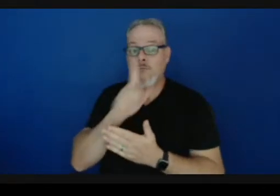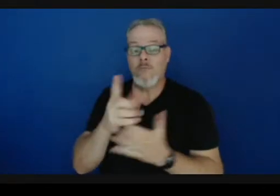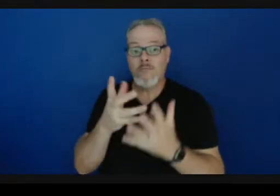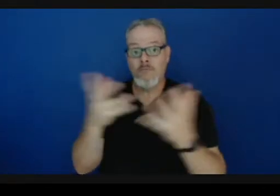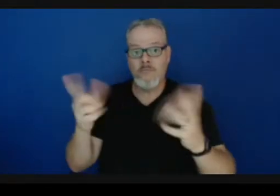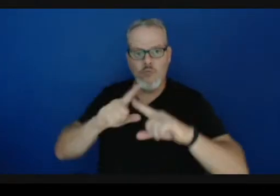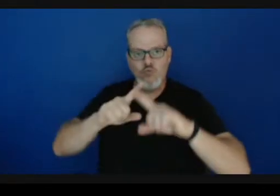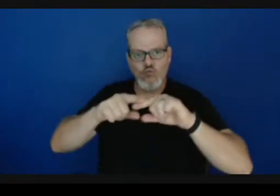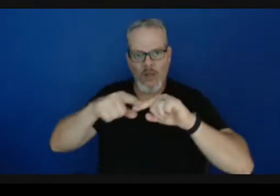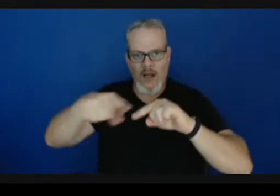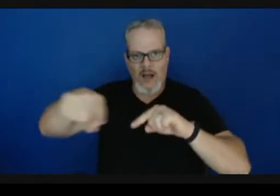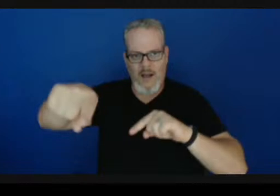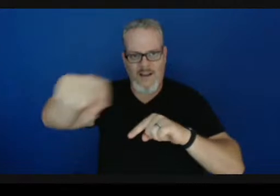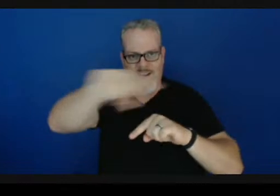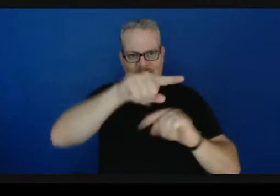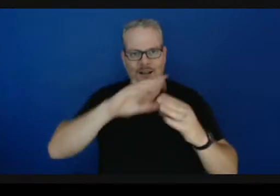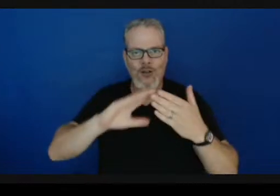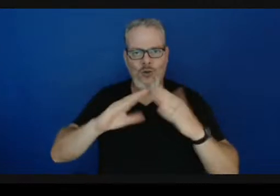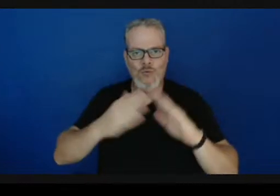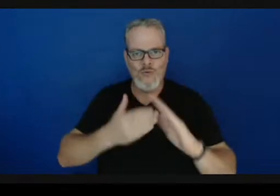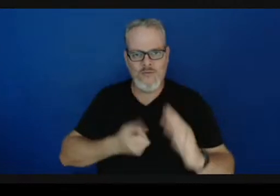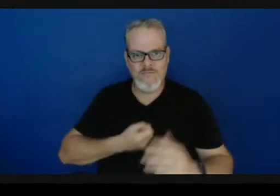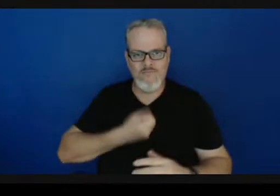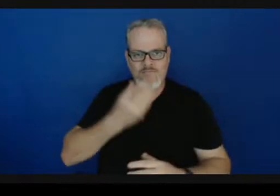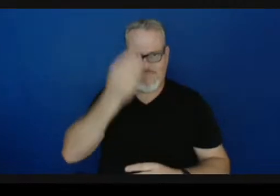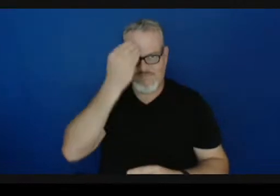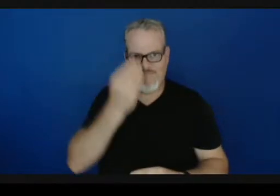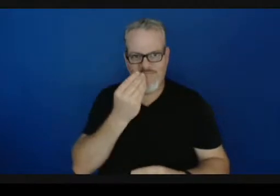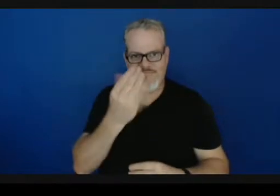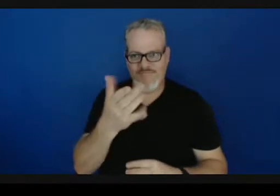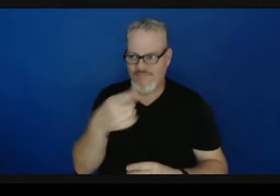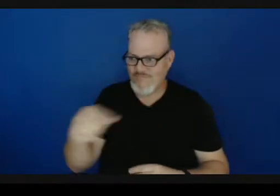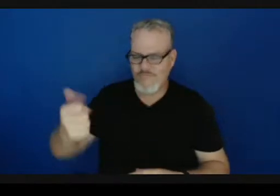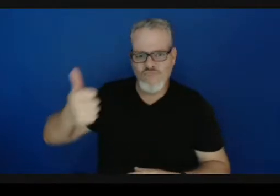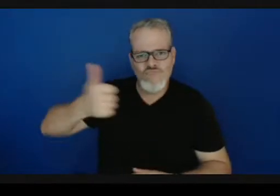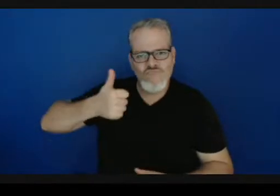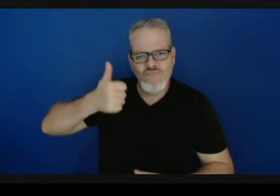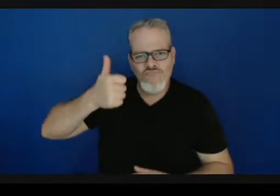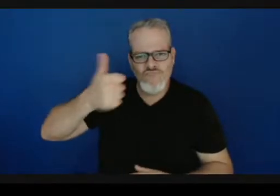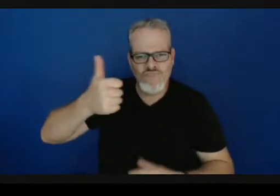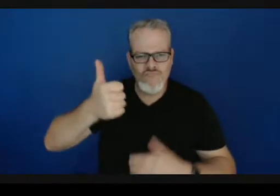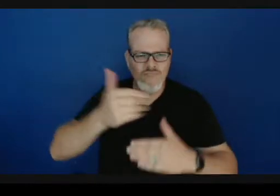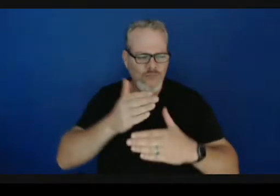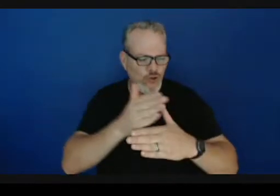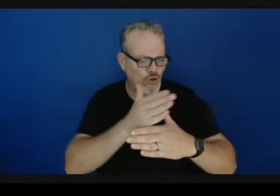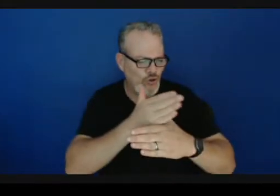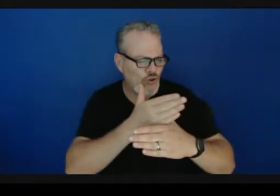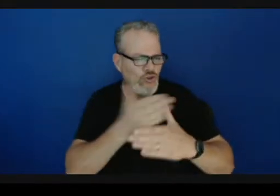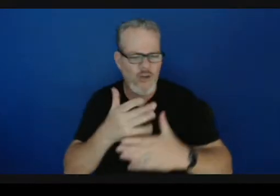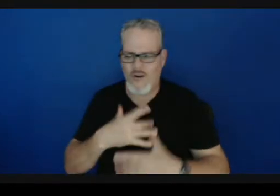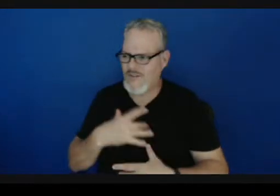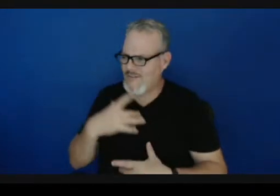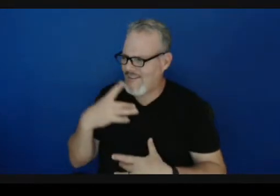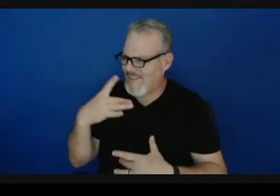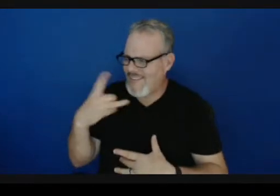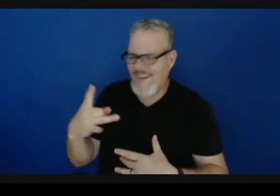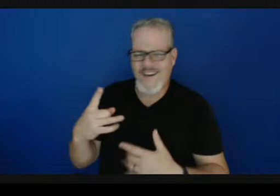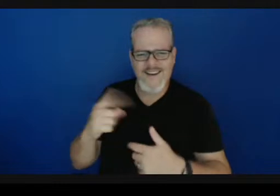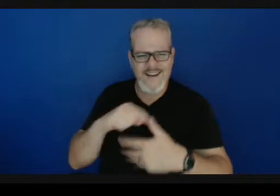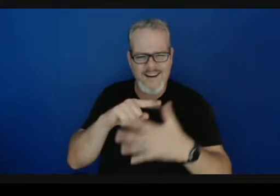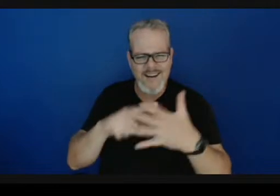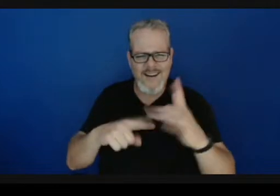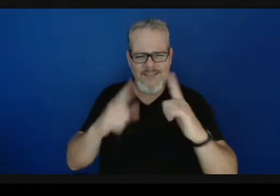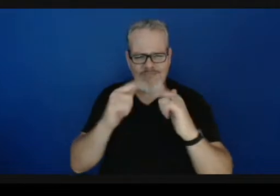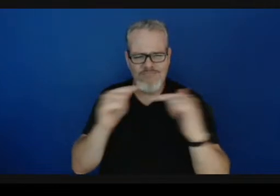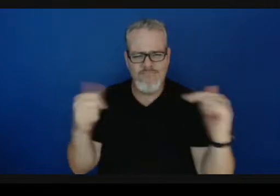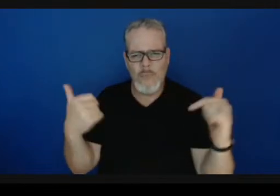community, right, to get this information out there. The likes, subscriptions, the shares, all that stuff really does help with the algorithm to get it out there in front of